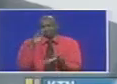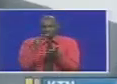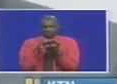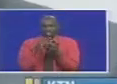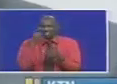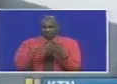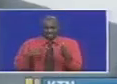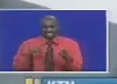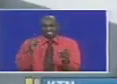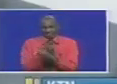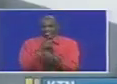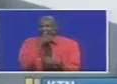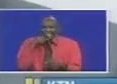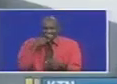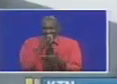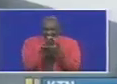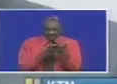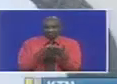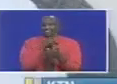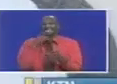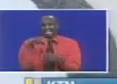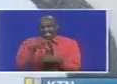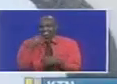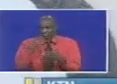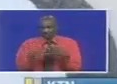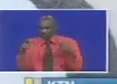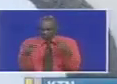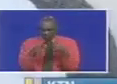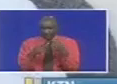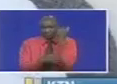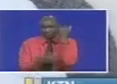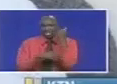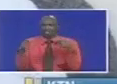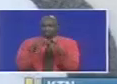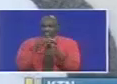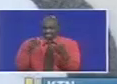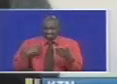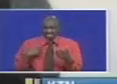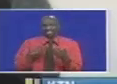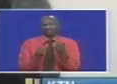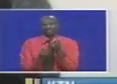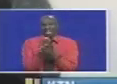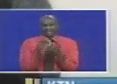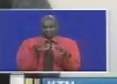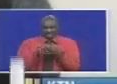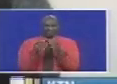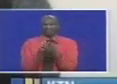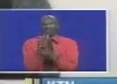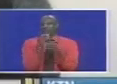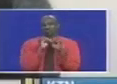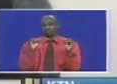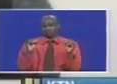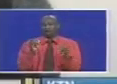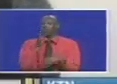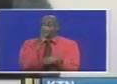the semi-arid areas, the poor short rains have resulted in below normal crop yield. At the same time, the